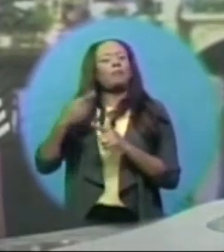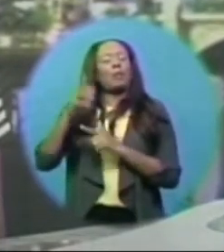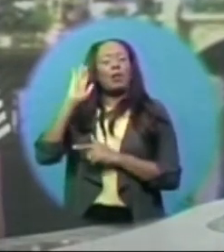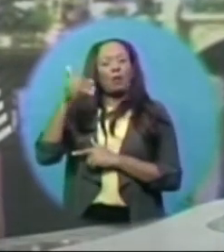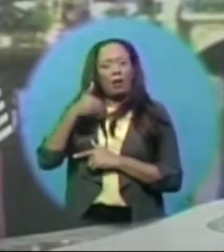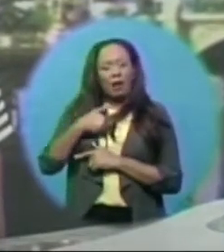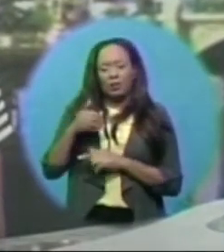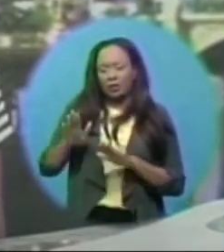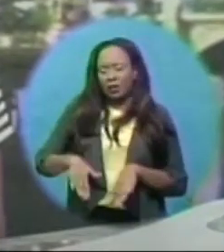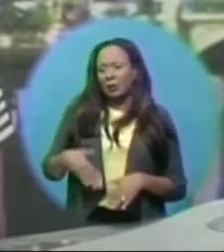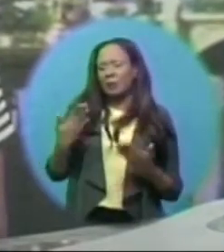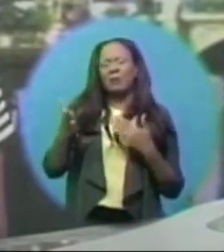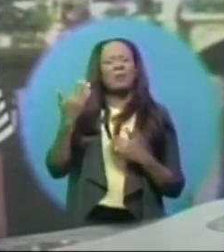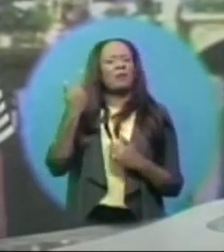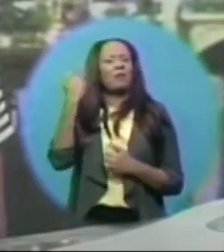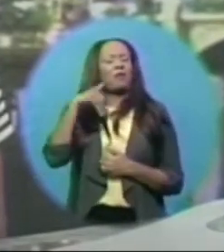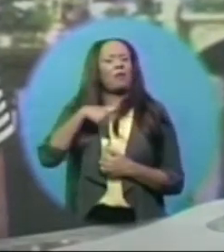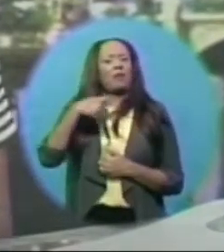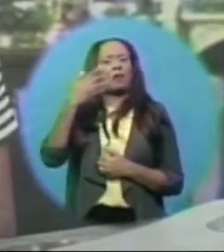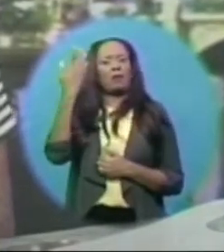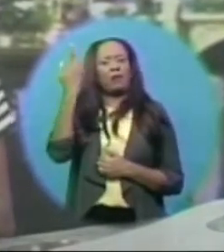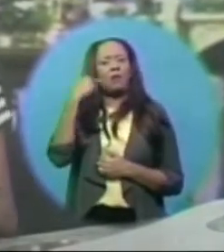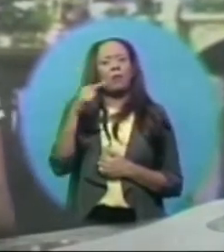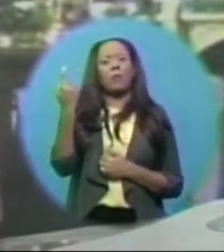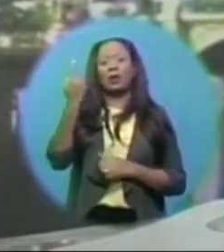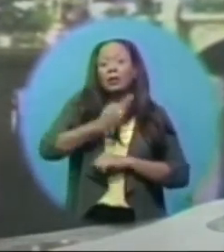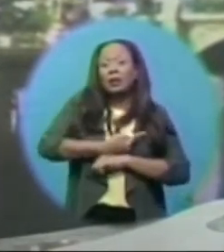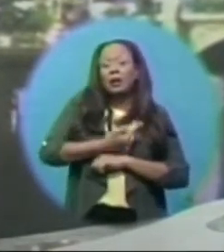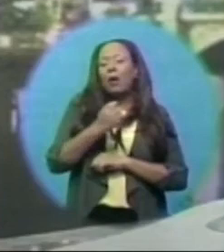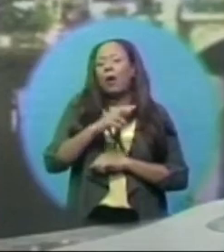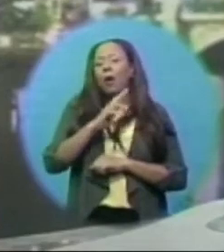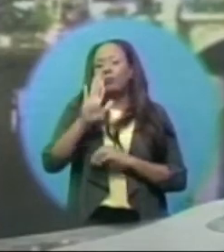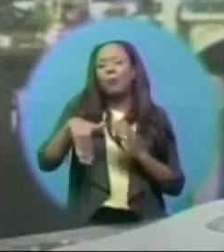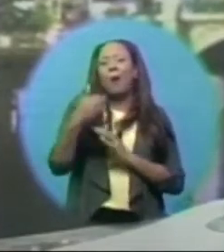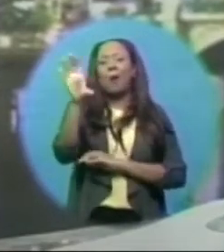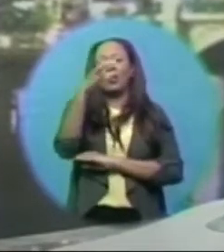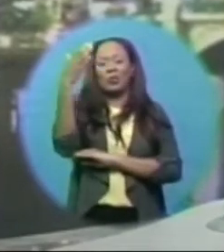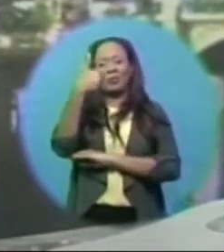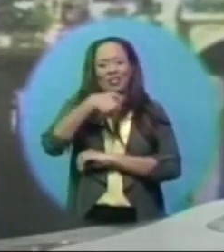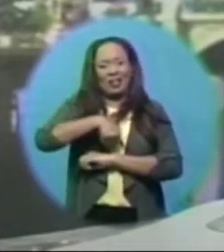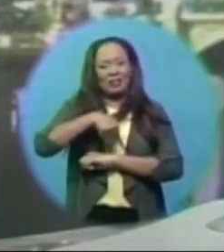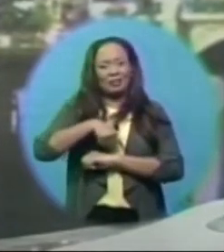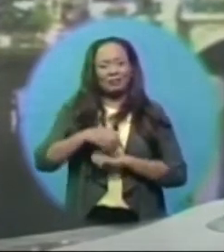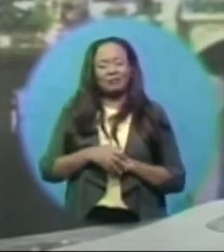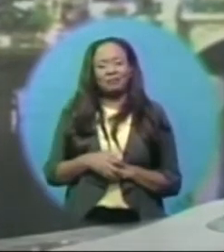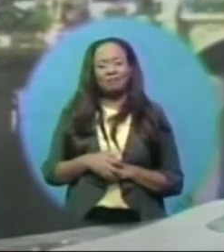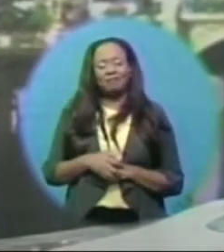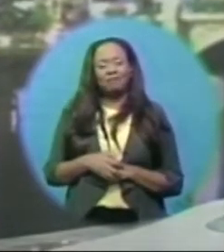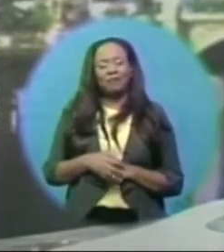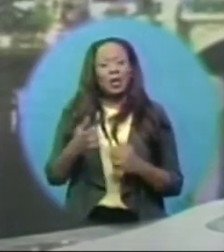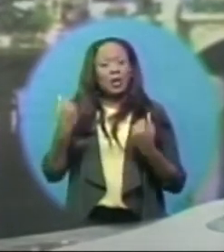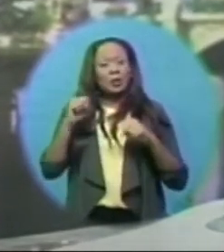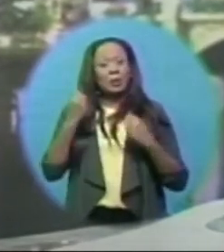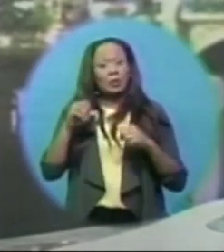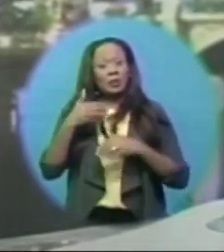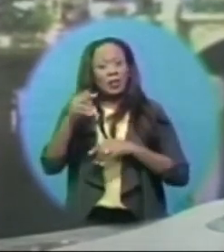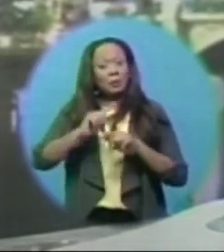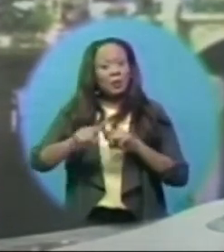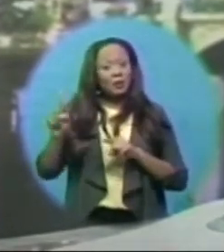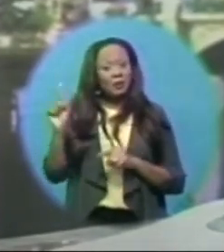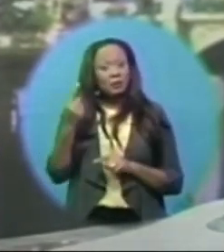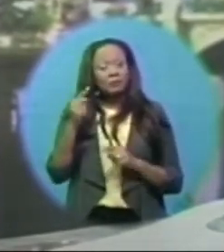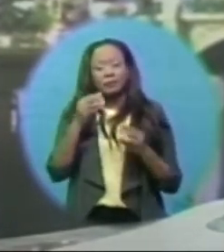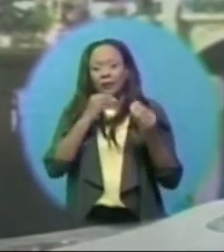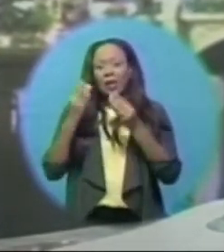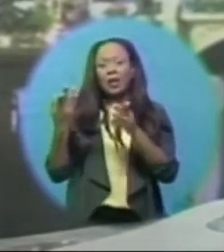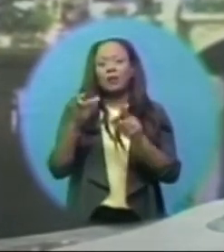may host for a day or for the entire festive season. Well, sports news is up in just a moment, but first, here